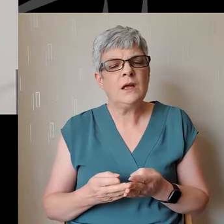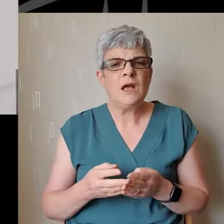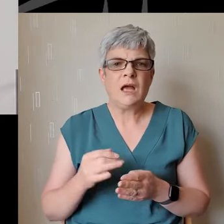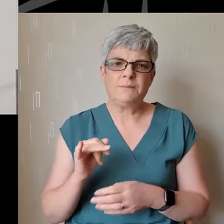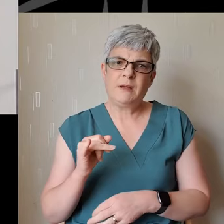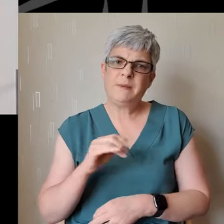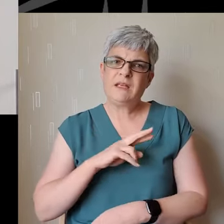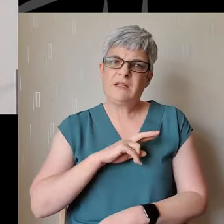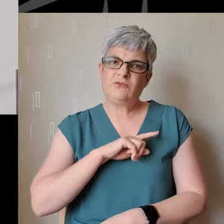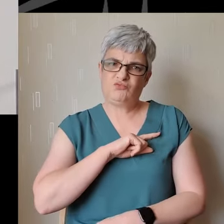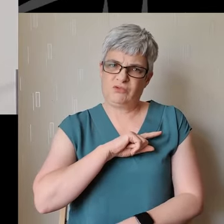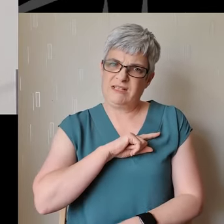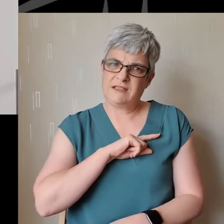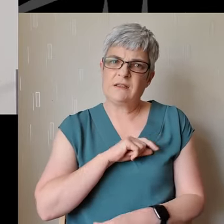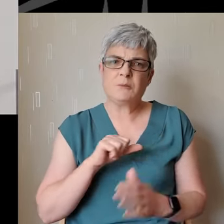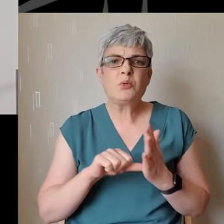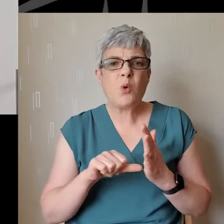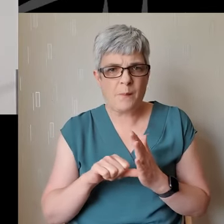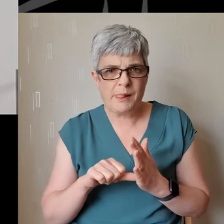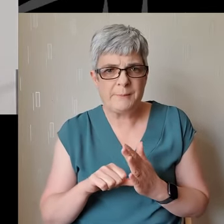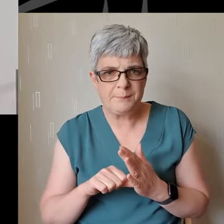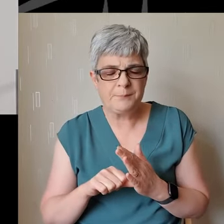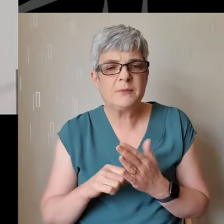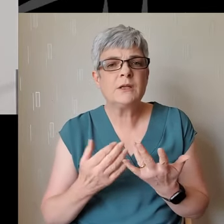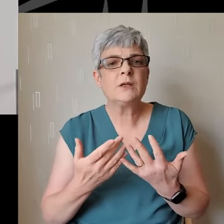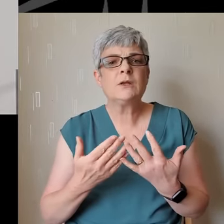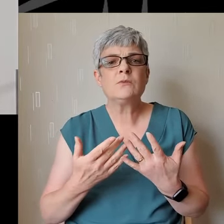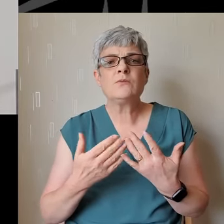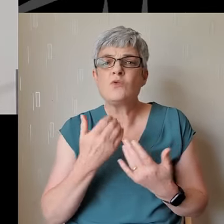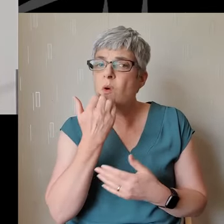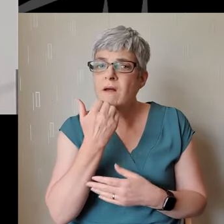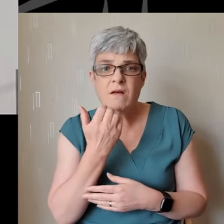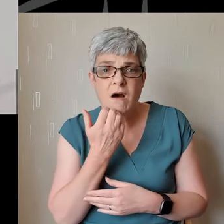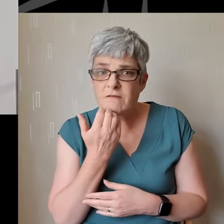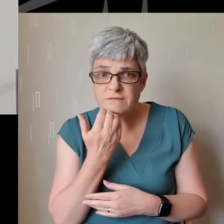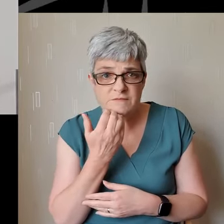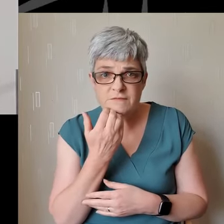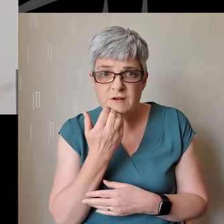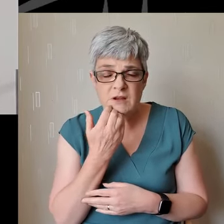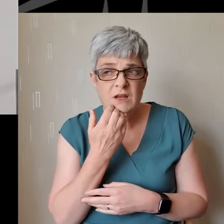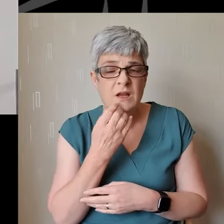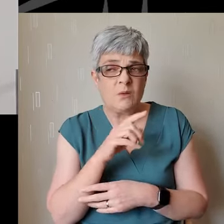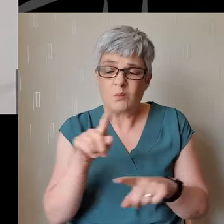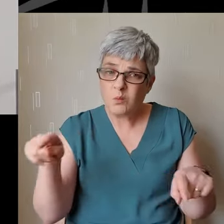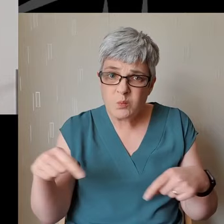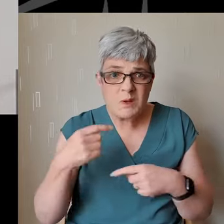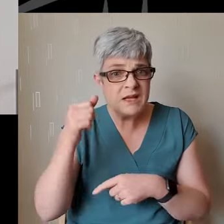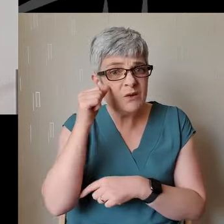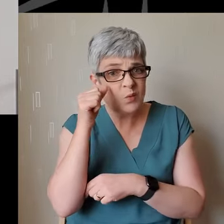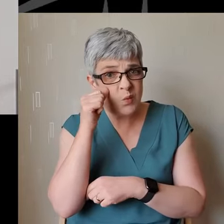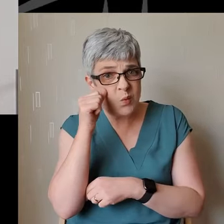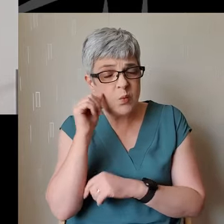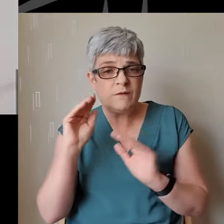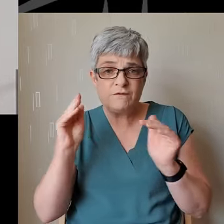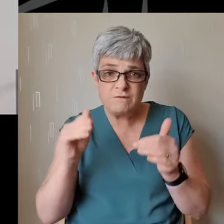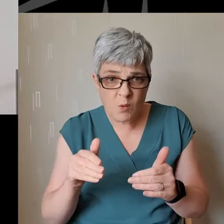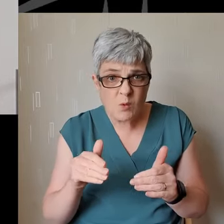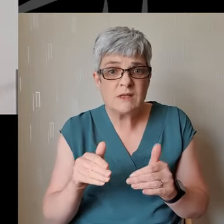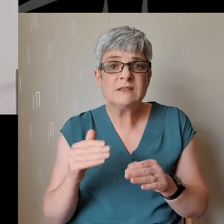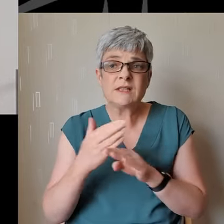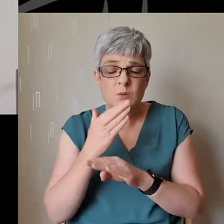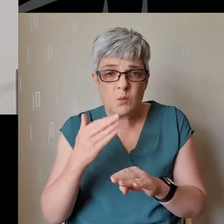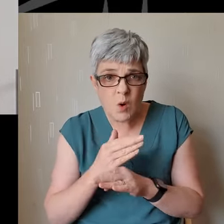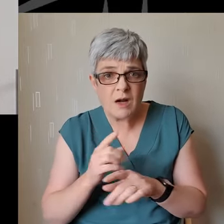reason for that, part of the problem, is that too few of us explicitly acknowledge and focus and work at becoming